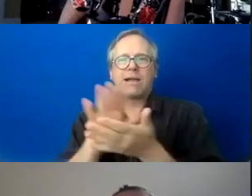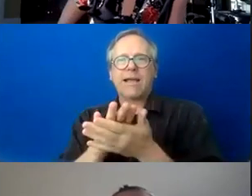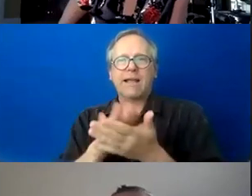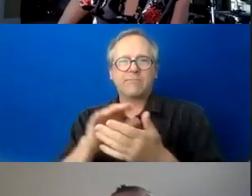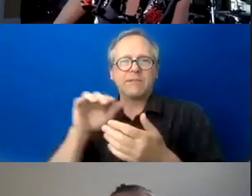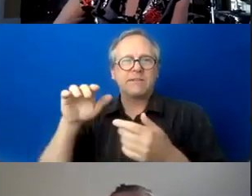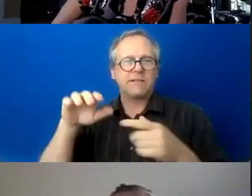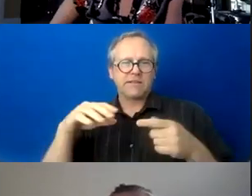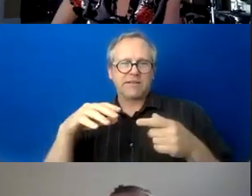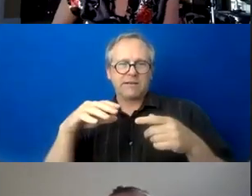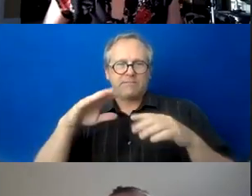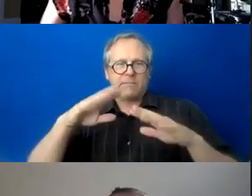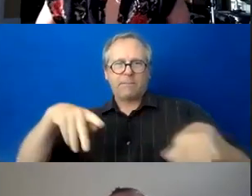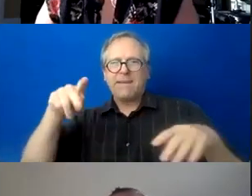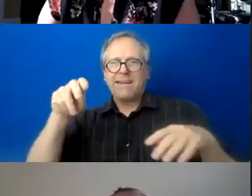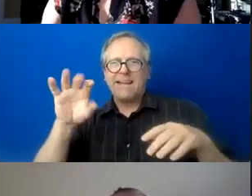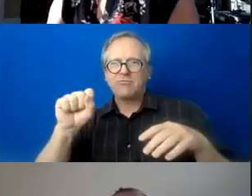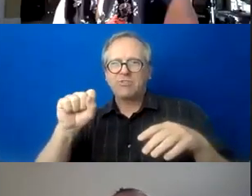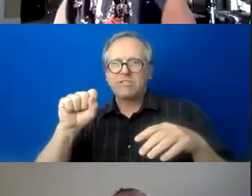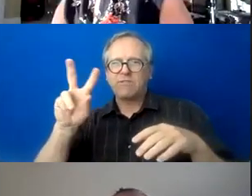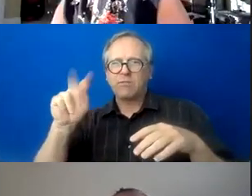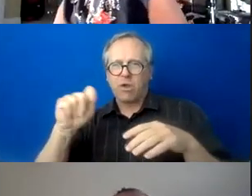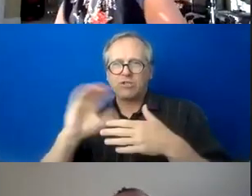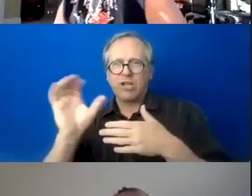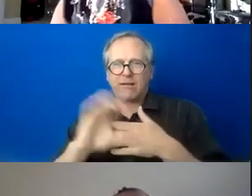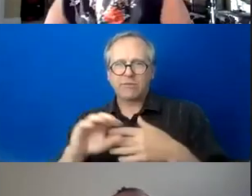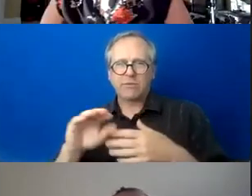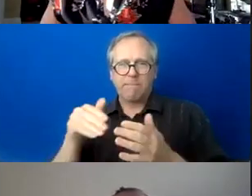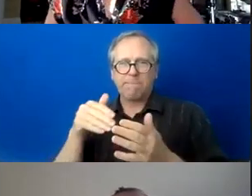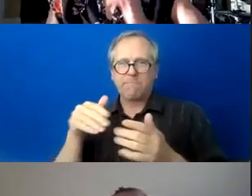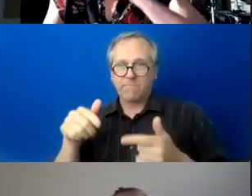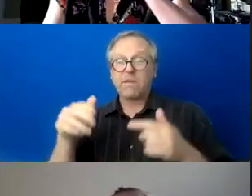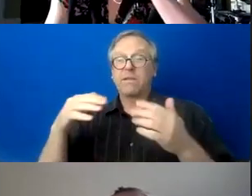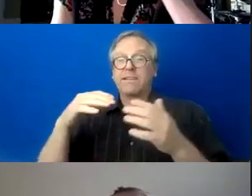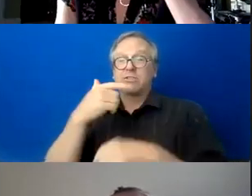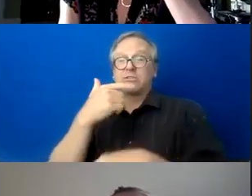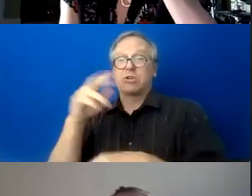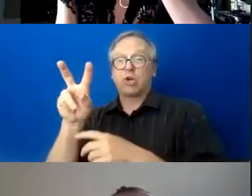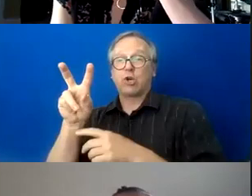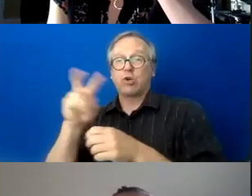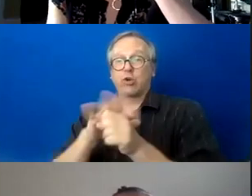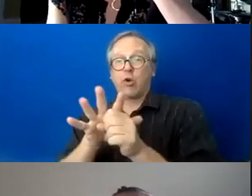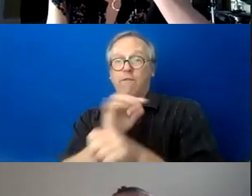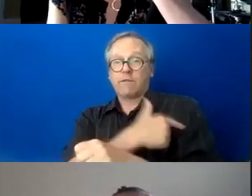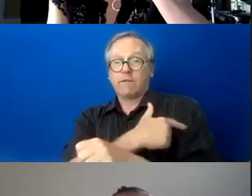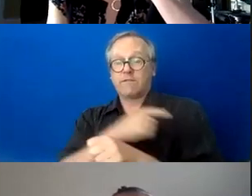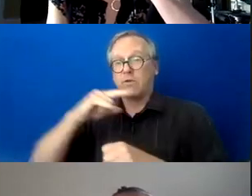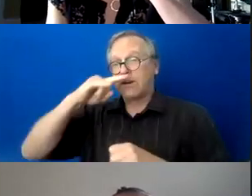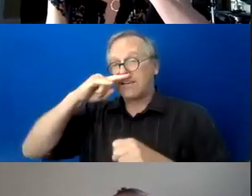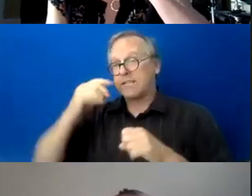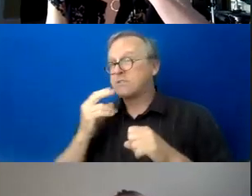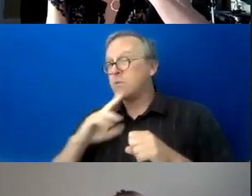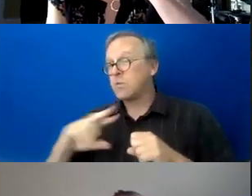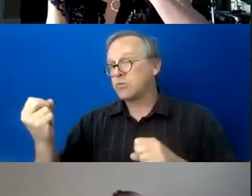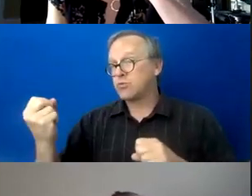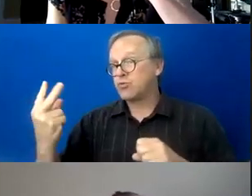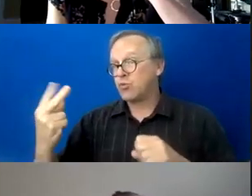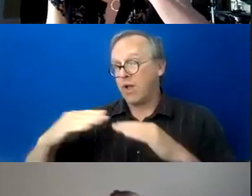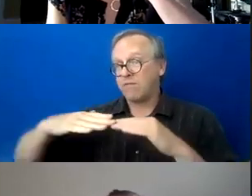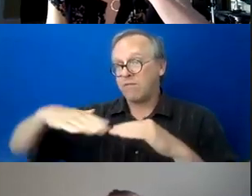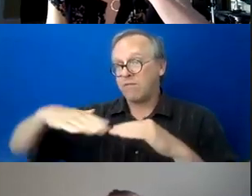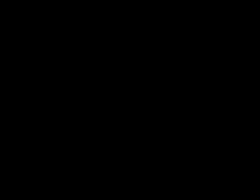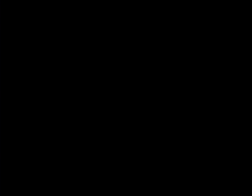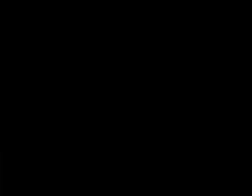Vermont chapter, and we're going to talk about the COVID vaccine in kiddos age 12 and up, which is so exciting, as Brina mentioned, that